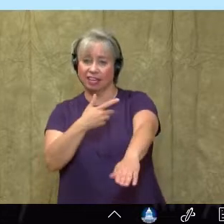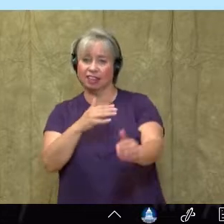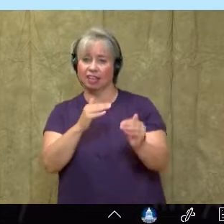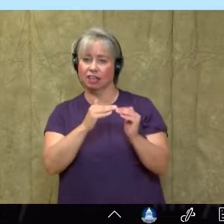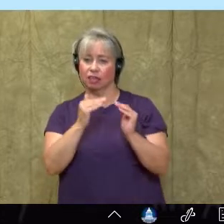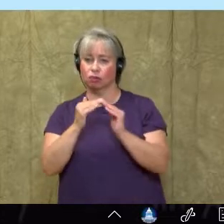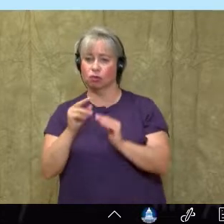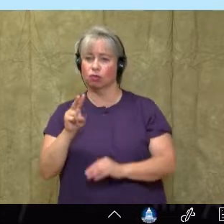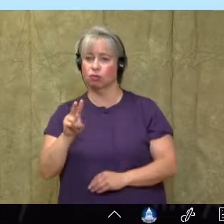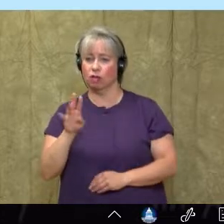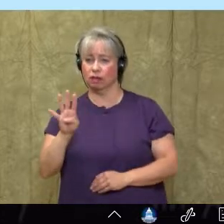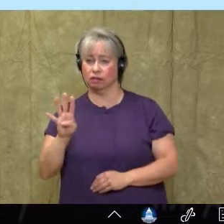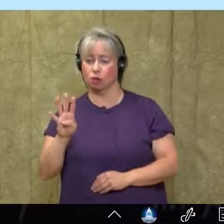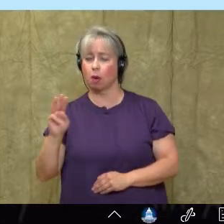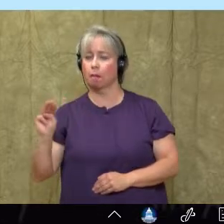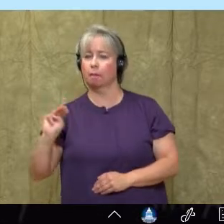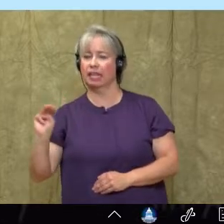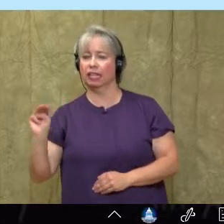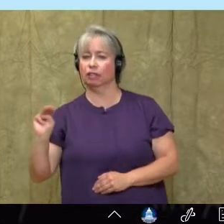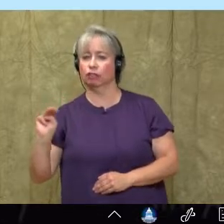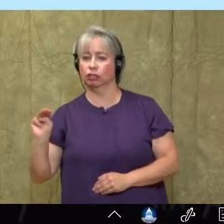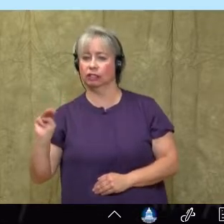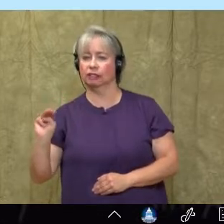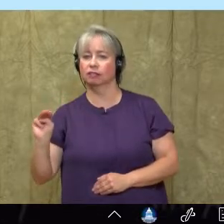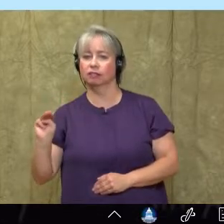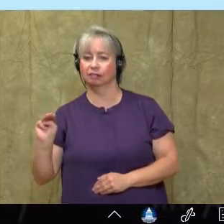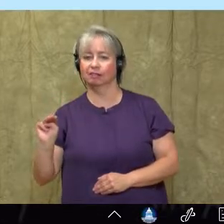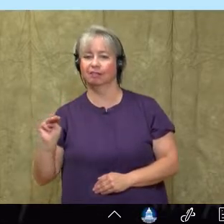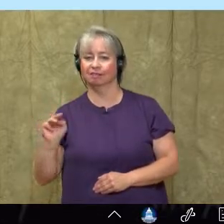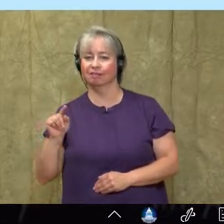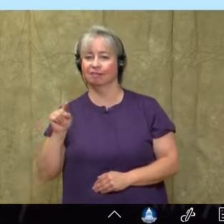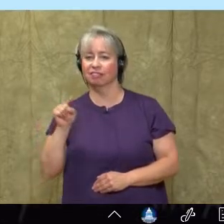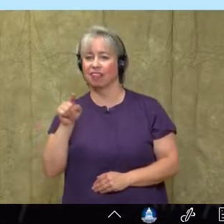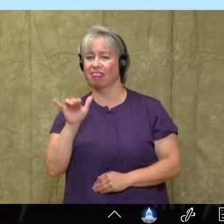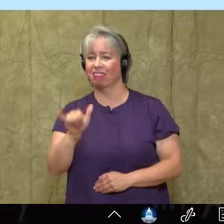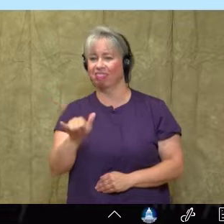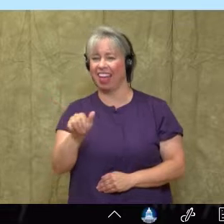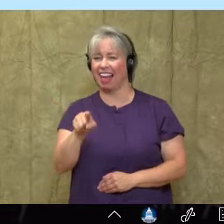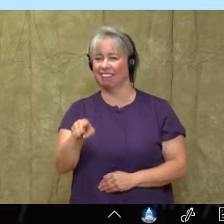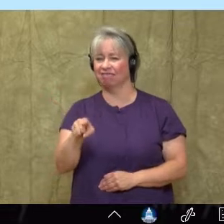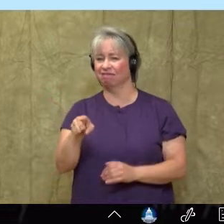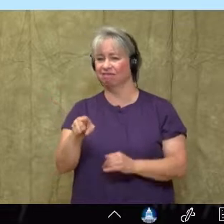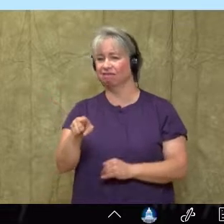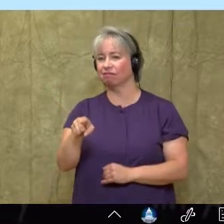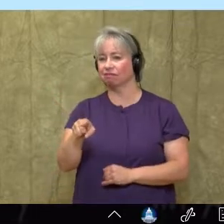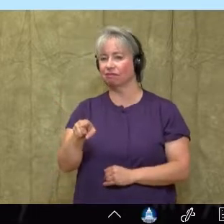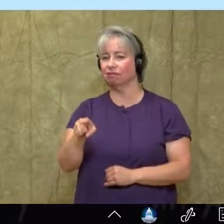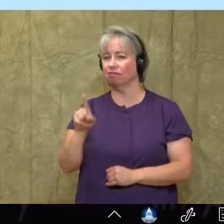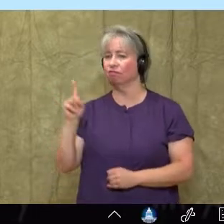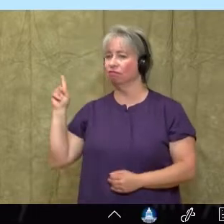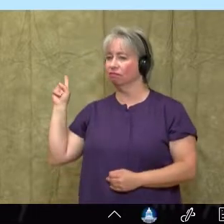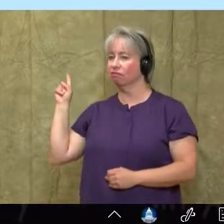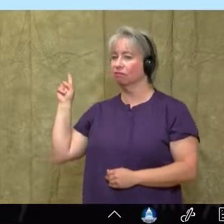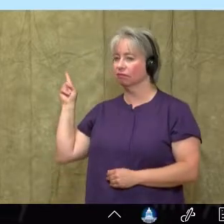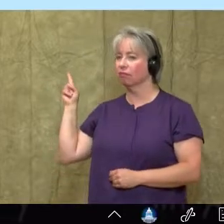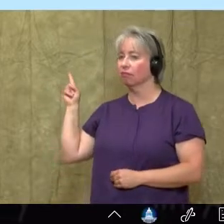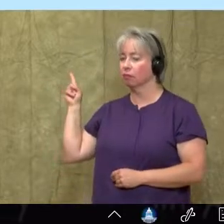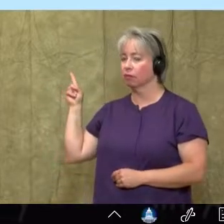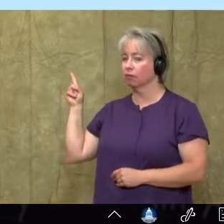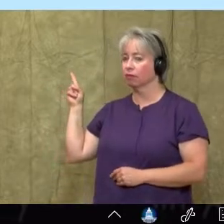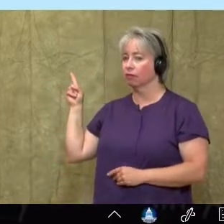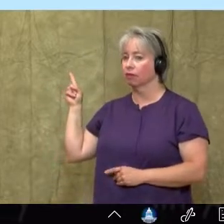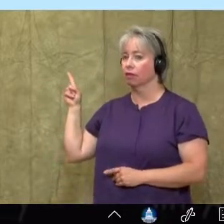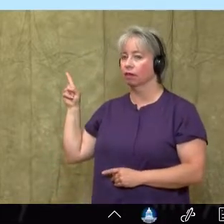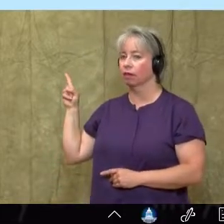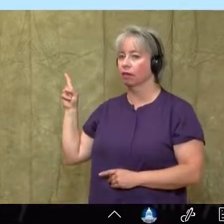meters here. Okay? So now what can we use? I'm going to pull out what we have there.